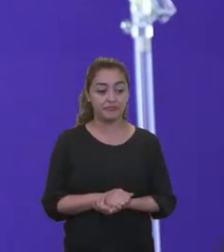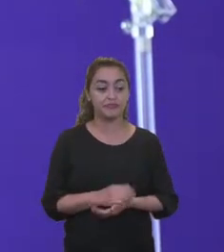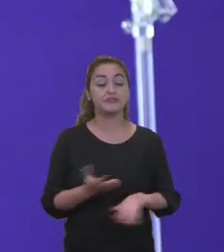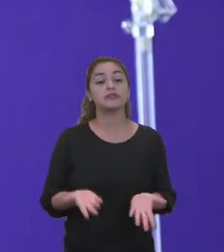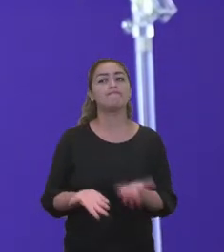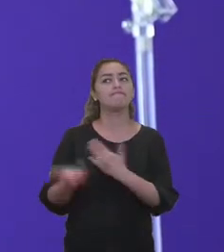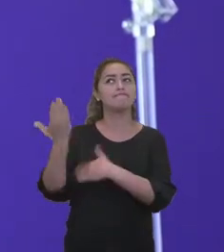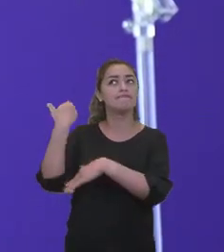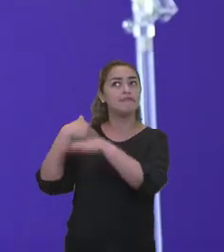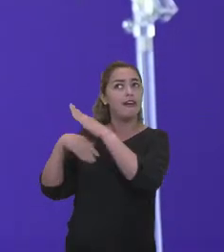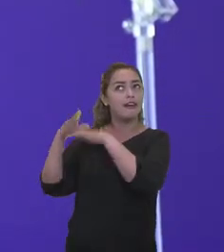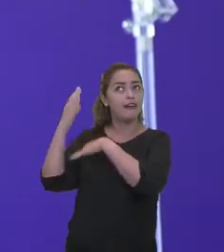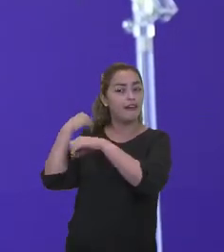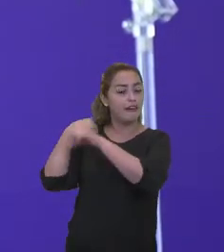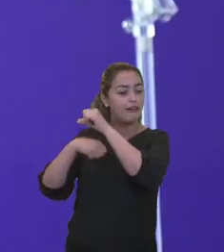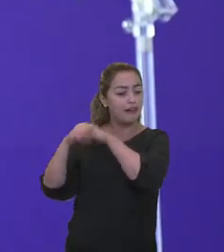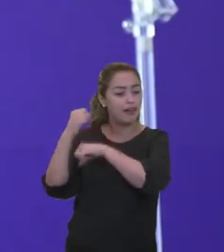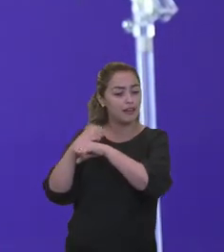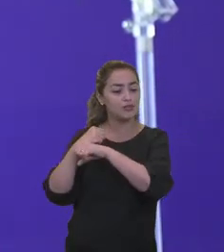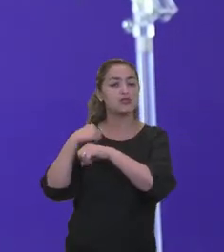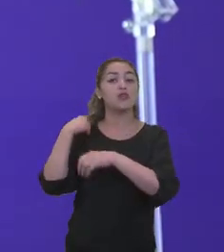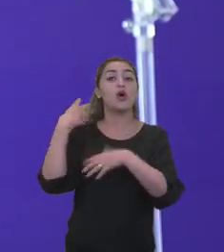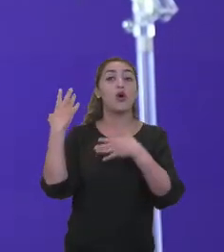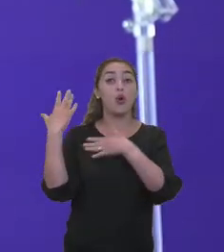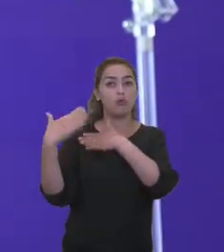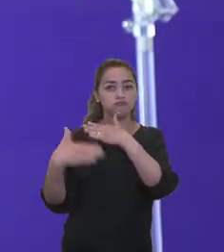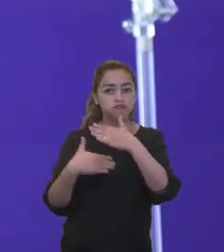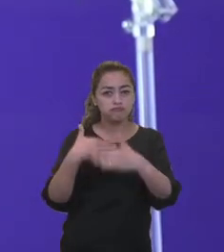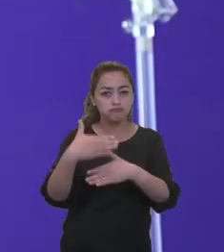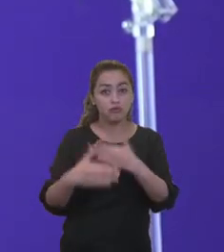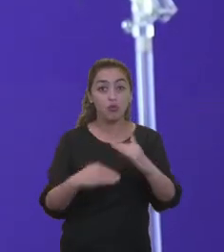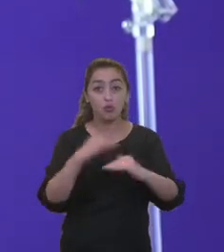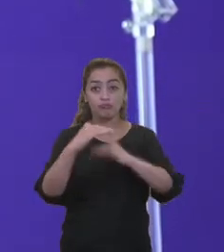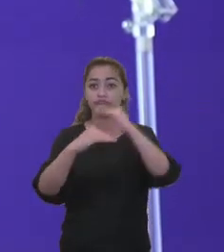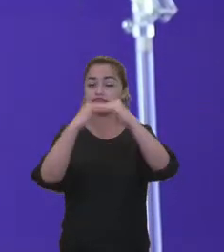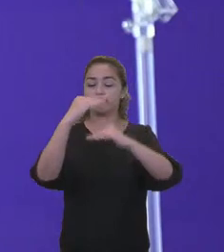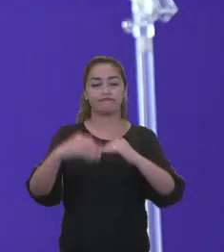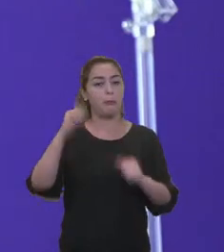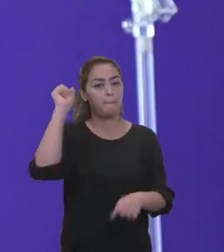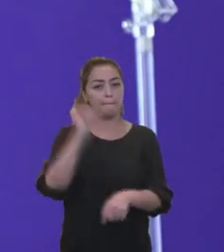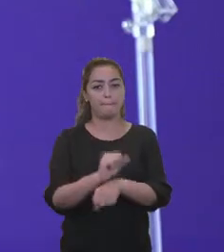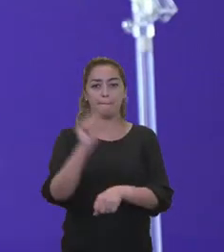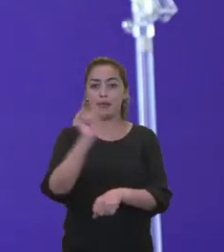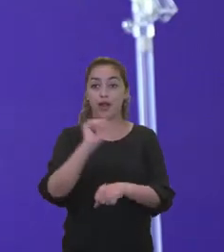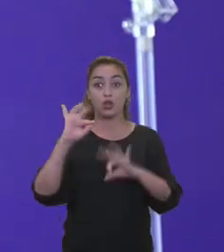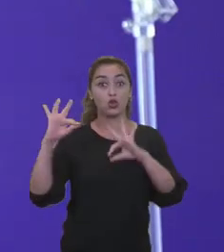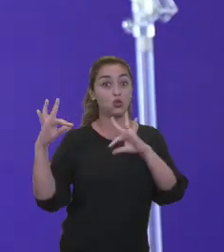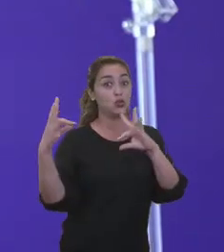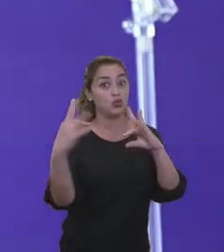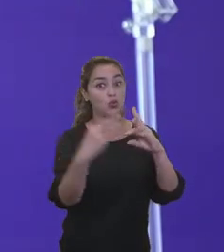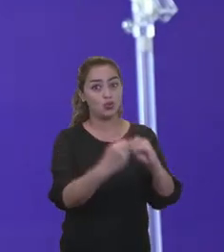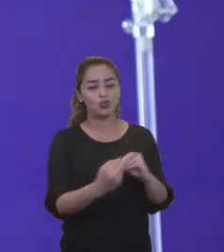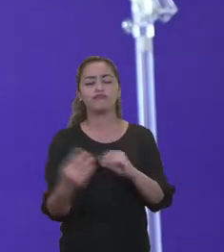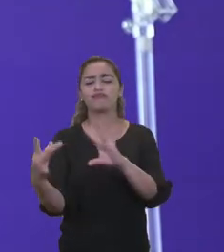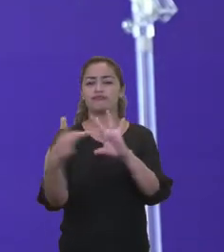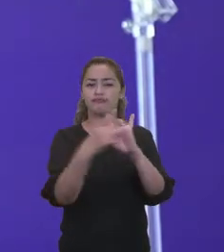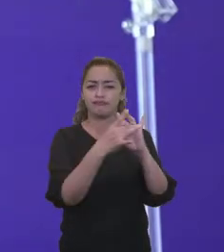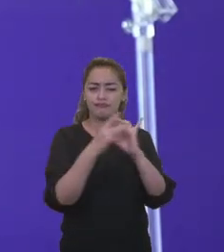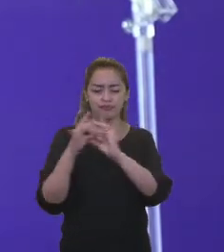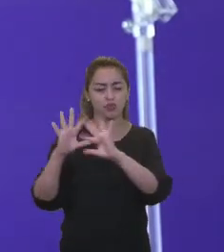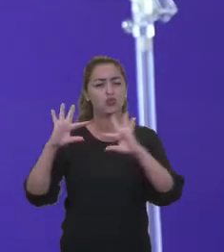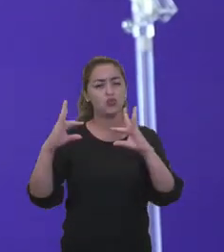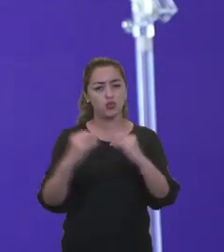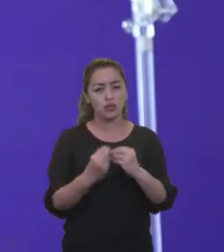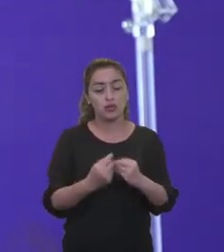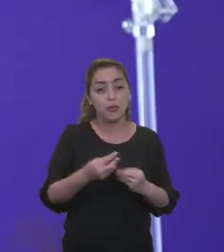support. In the previous years, TIM Talks, we had development that is never ending. We connect everything